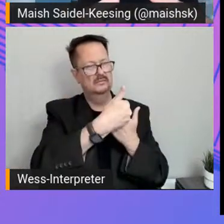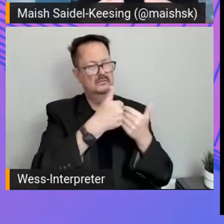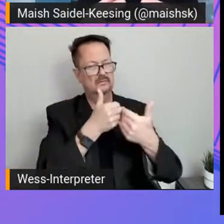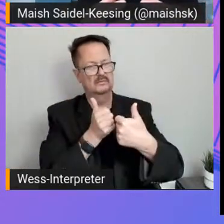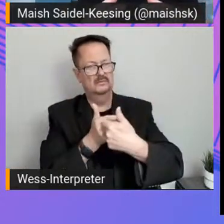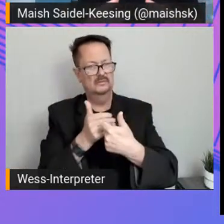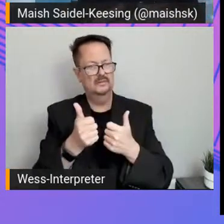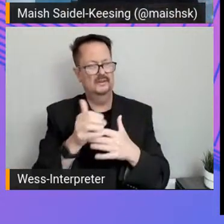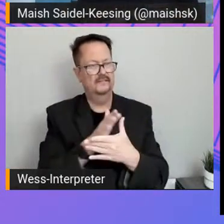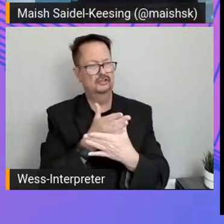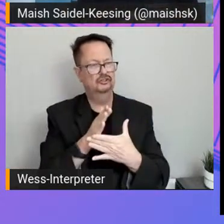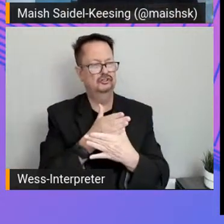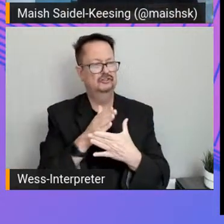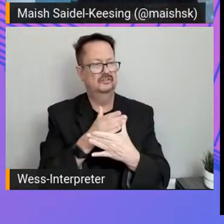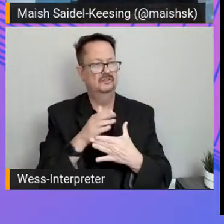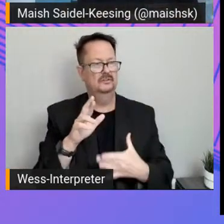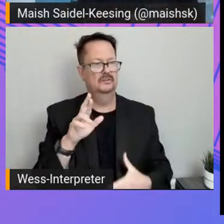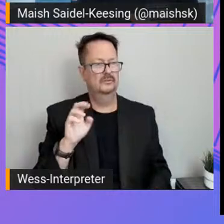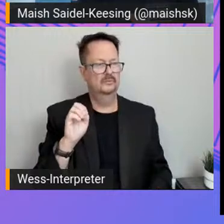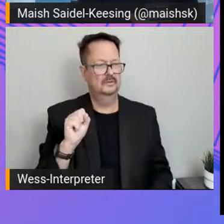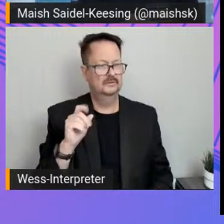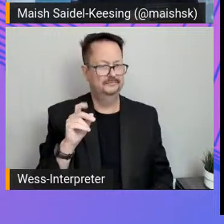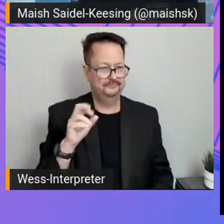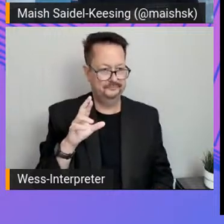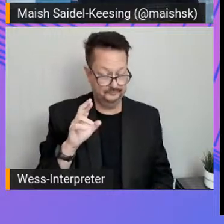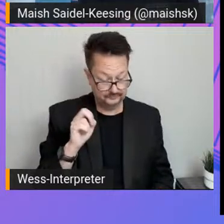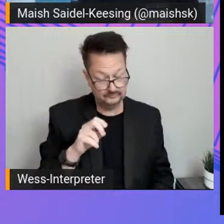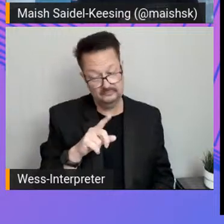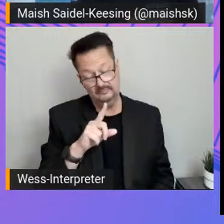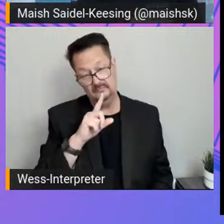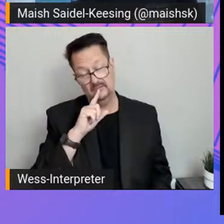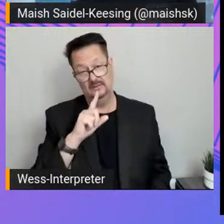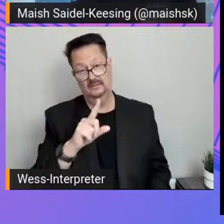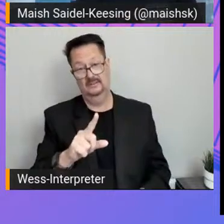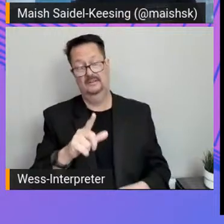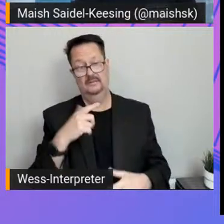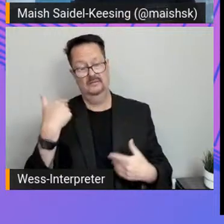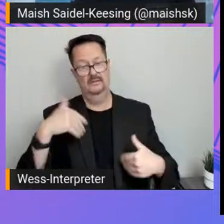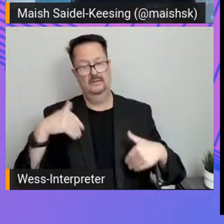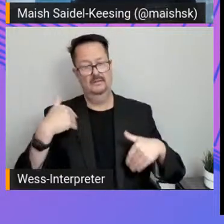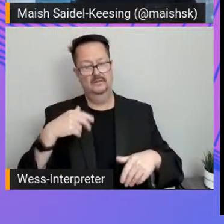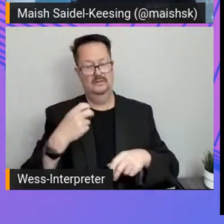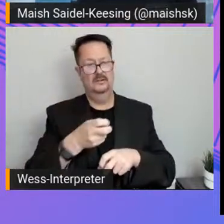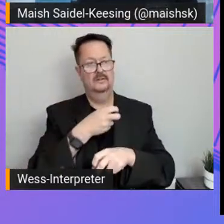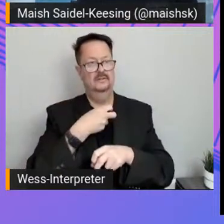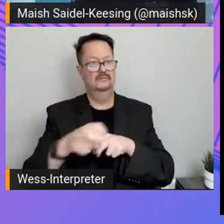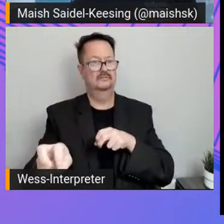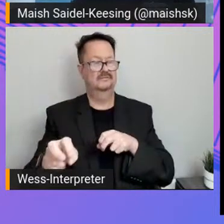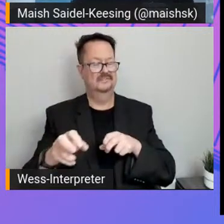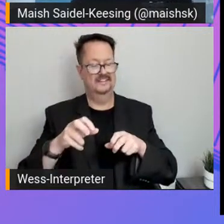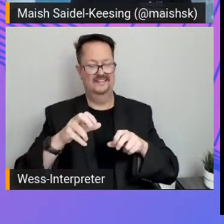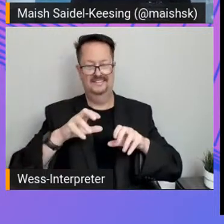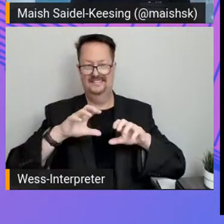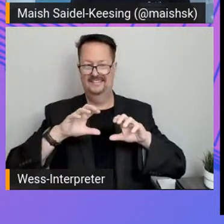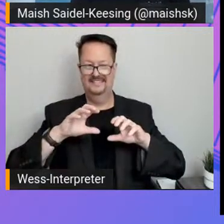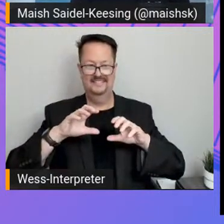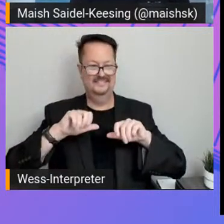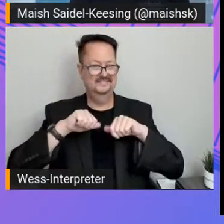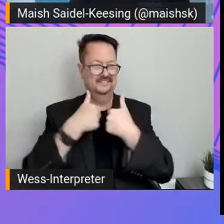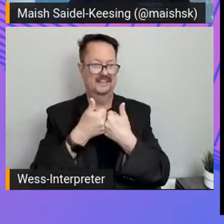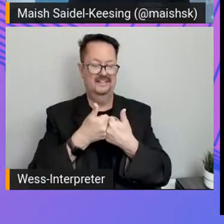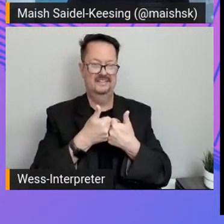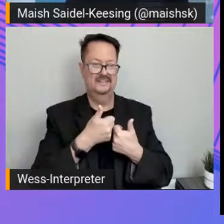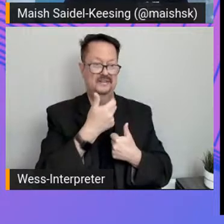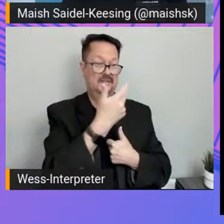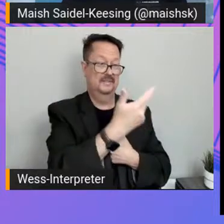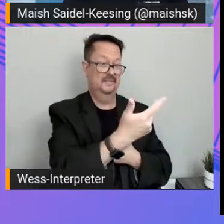a shared resource? Yeah, this was a tough challenge for us. We'd have these clusters, and 3 or 4 teams